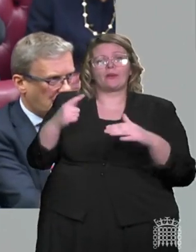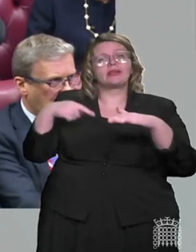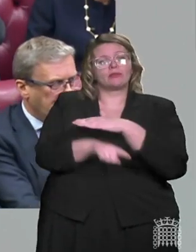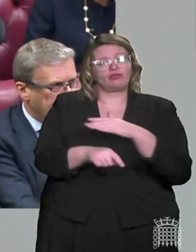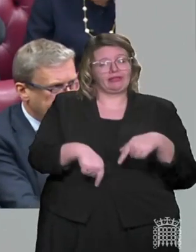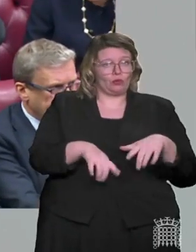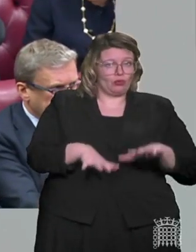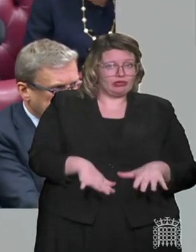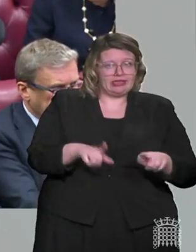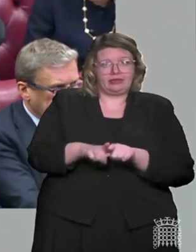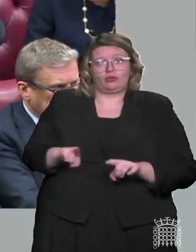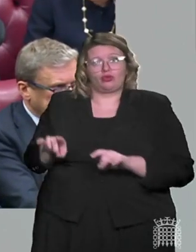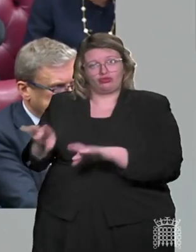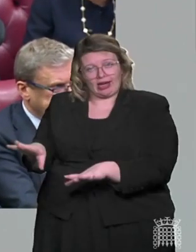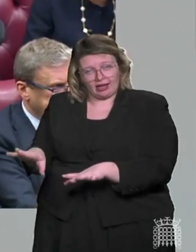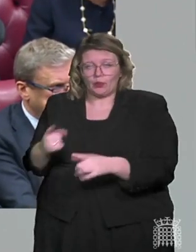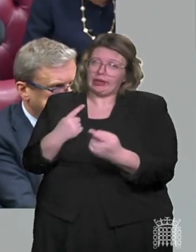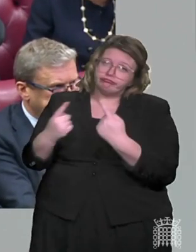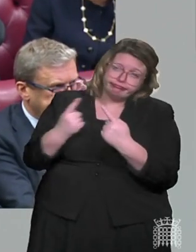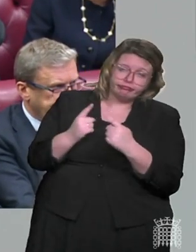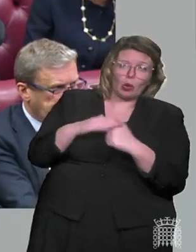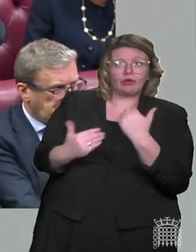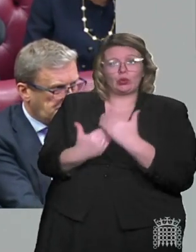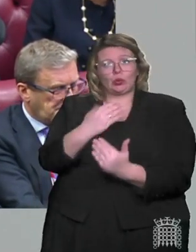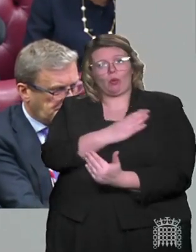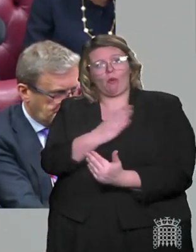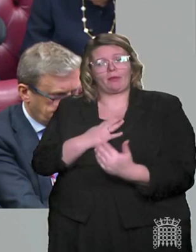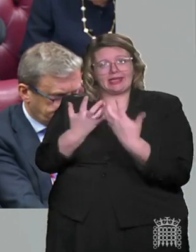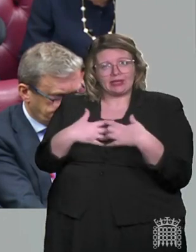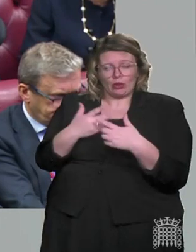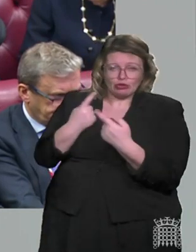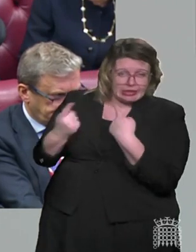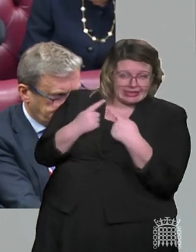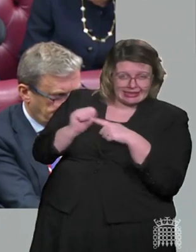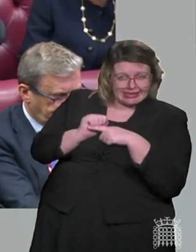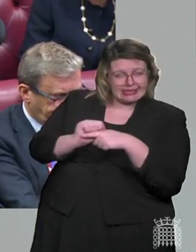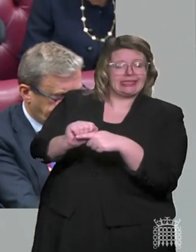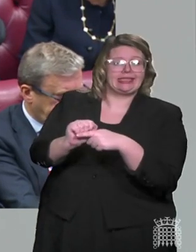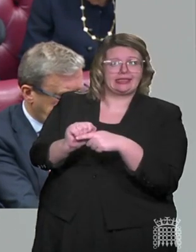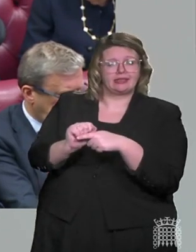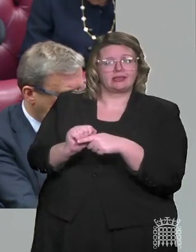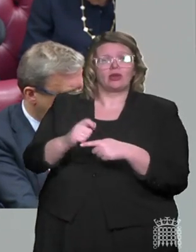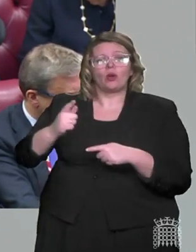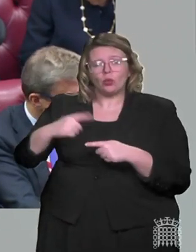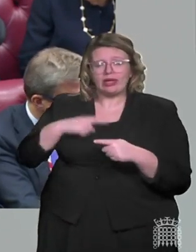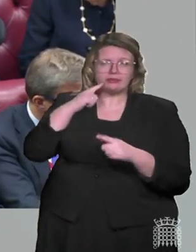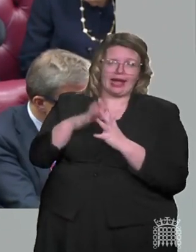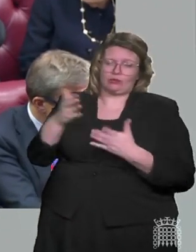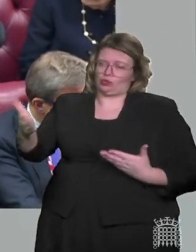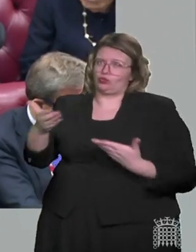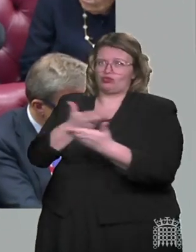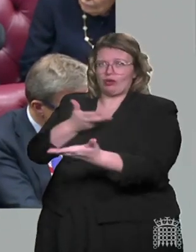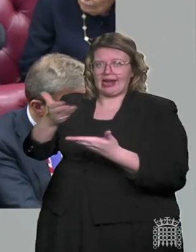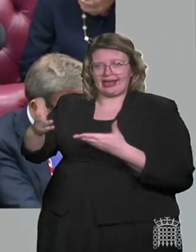we're deepening cooperation on cutting-edge military technologies. We're breaking down barriers to defence trade, and we're delivering benefits at home,